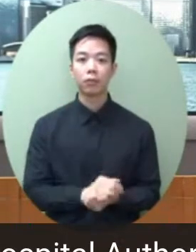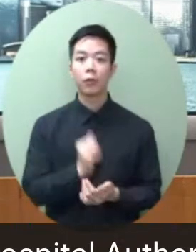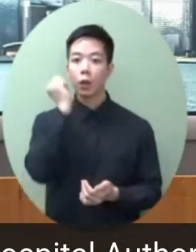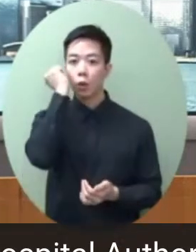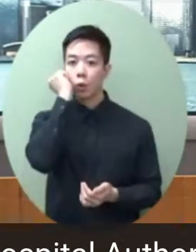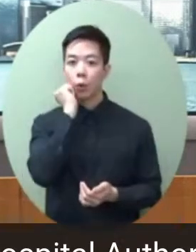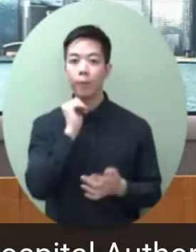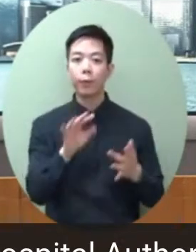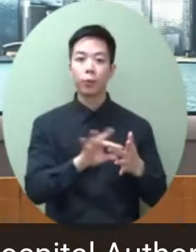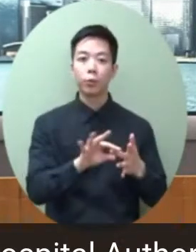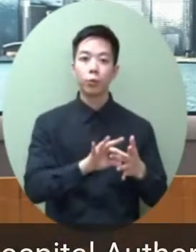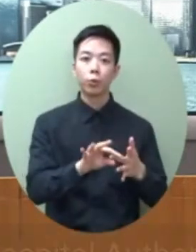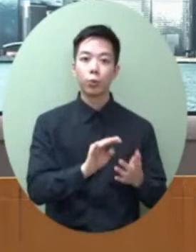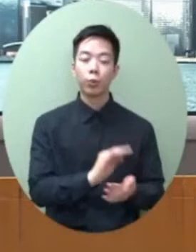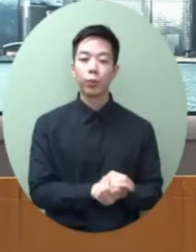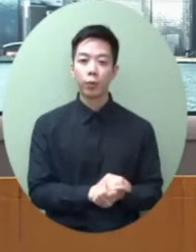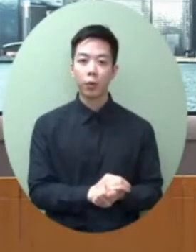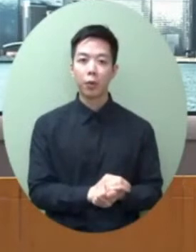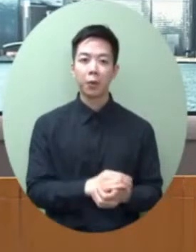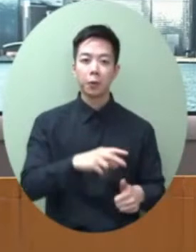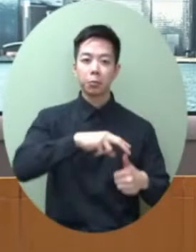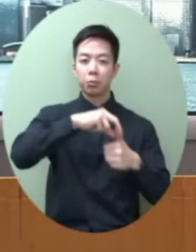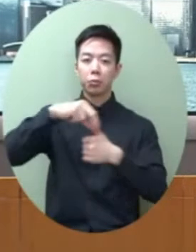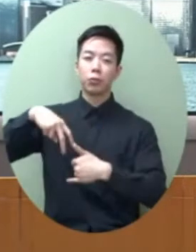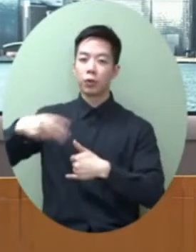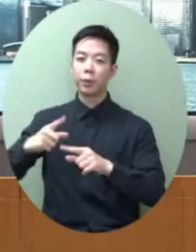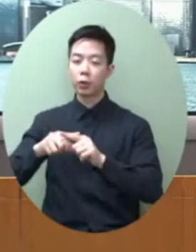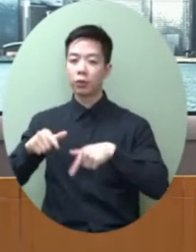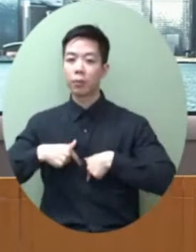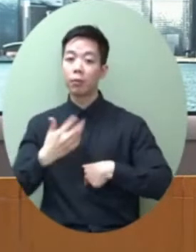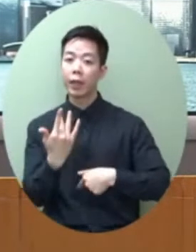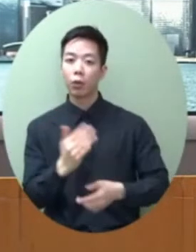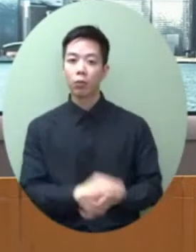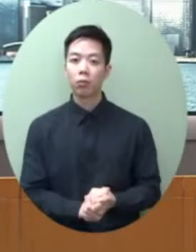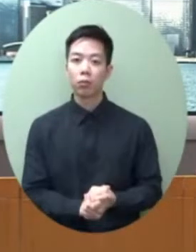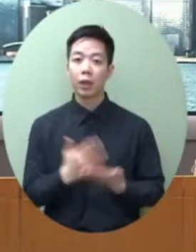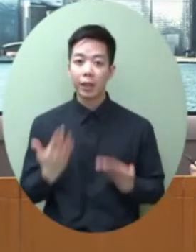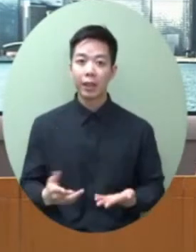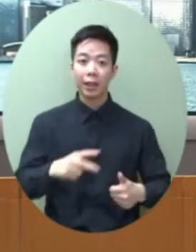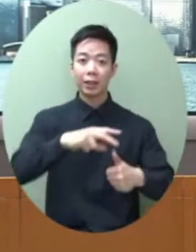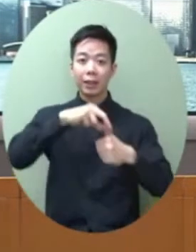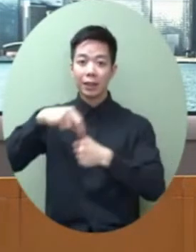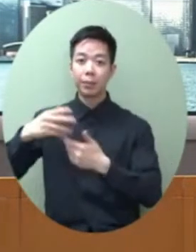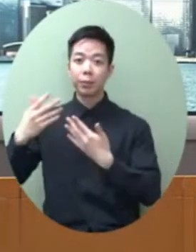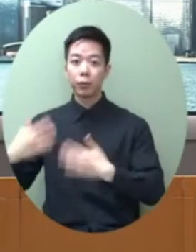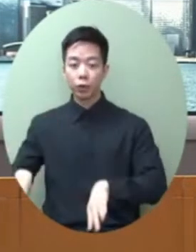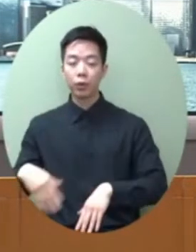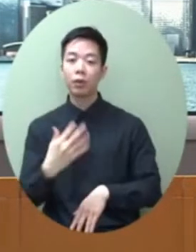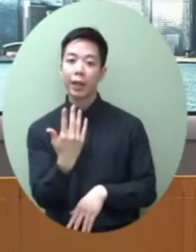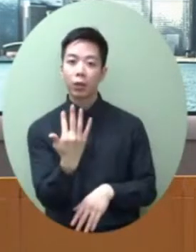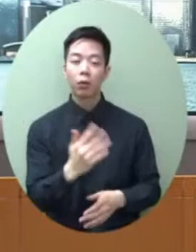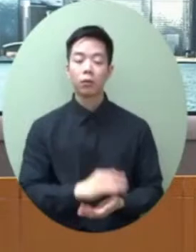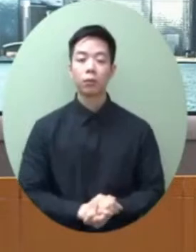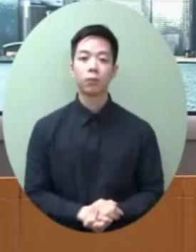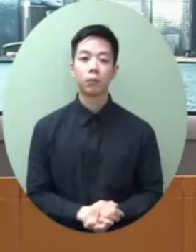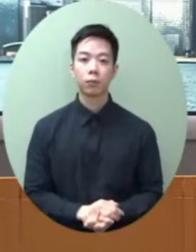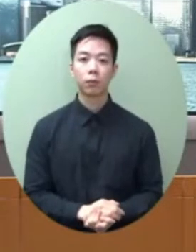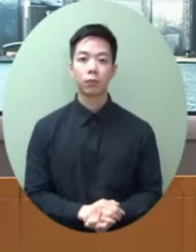Yesterday, how many elderly homes residents need to be evacuated, and how many of them are evacuated?